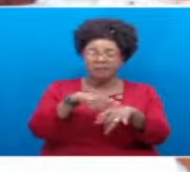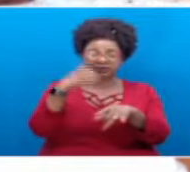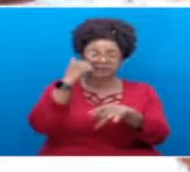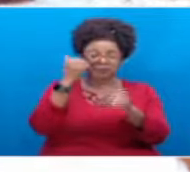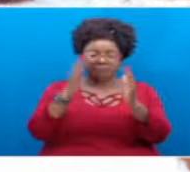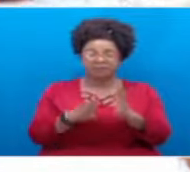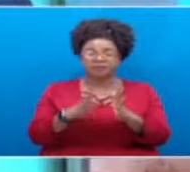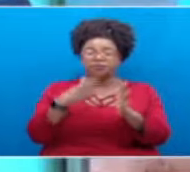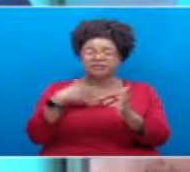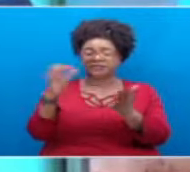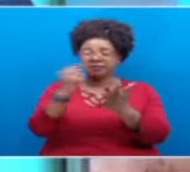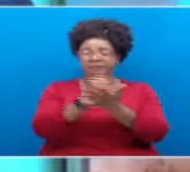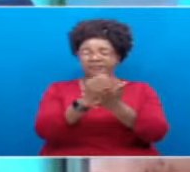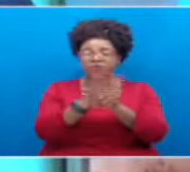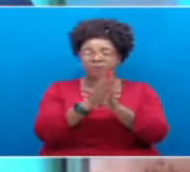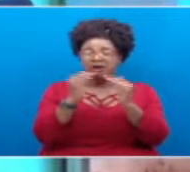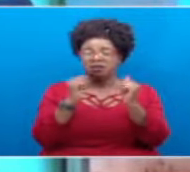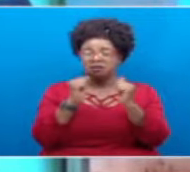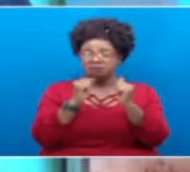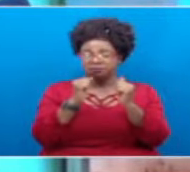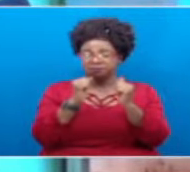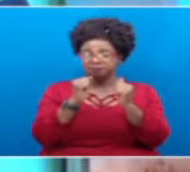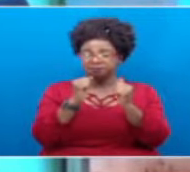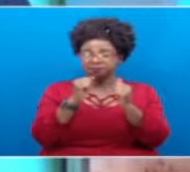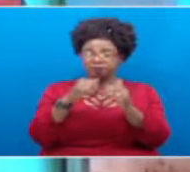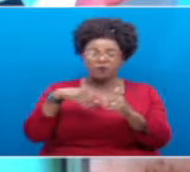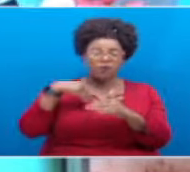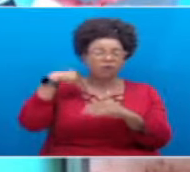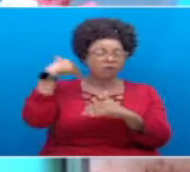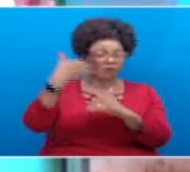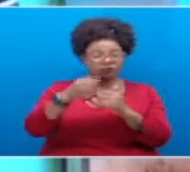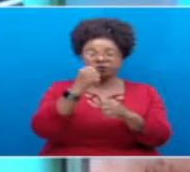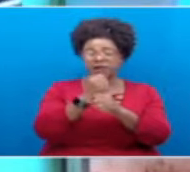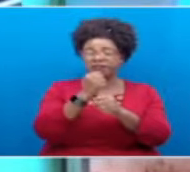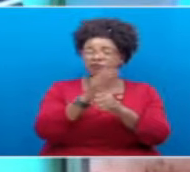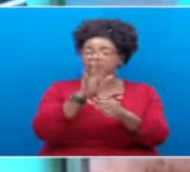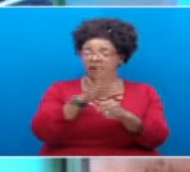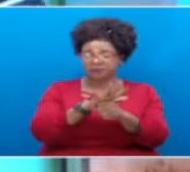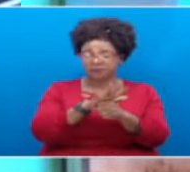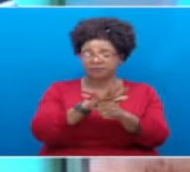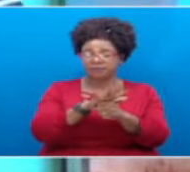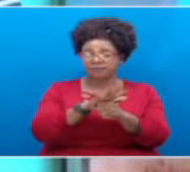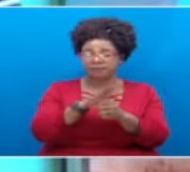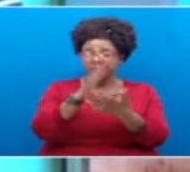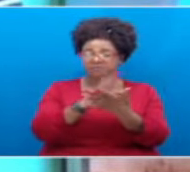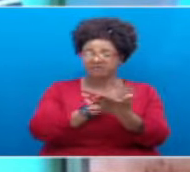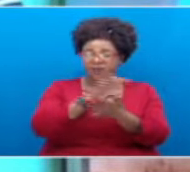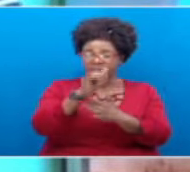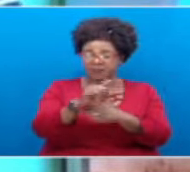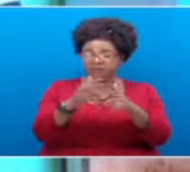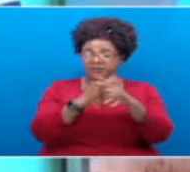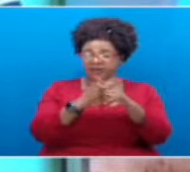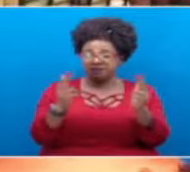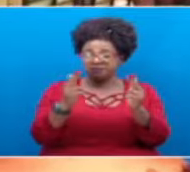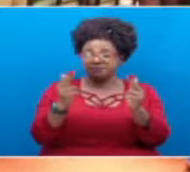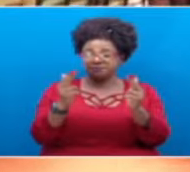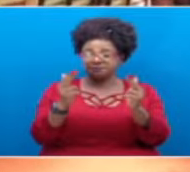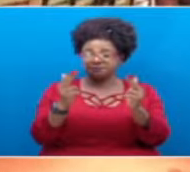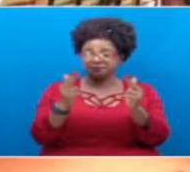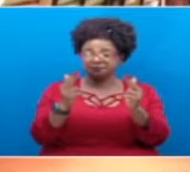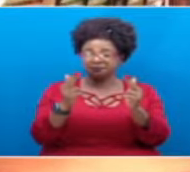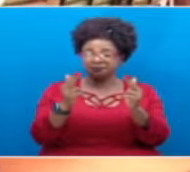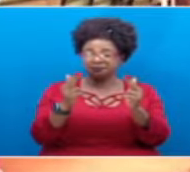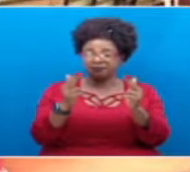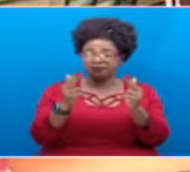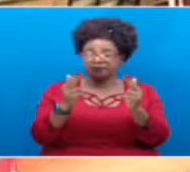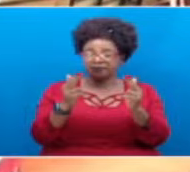malaria. We used to transfuse a lot before this exercise began of vaccinating with malaria. Like